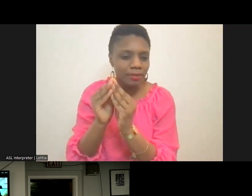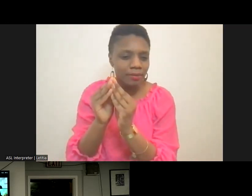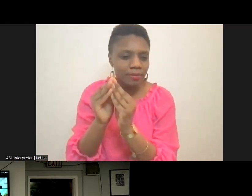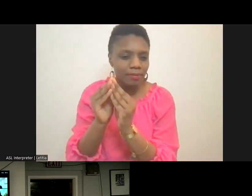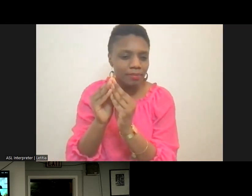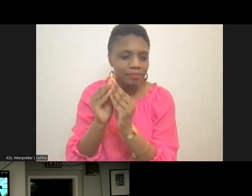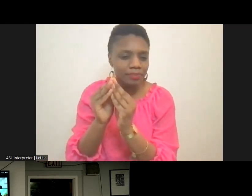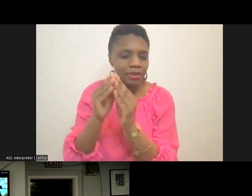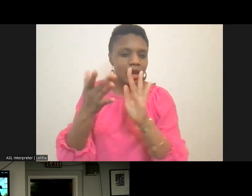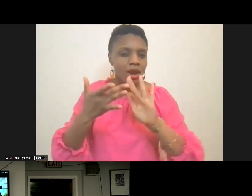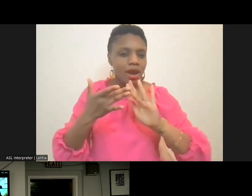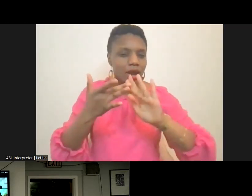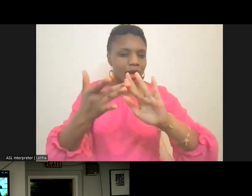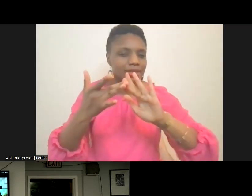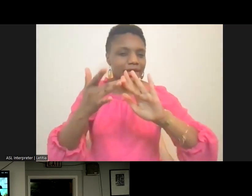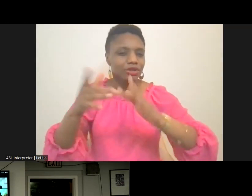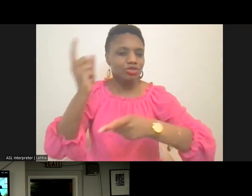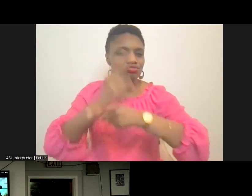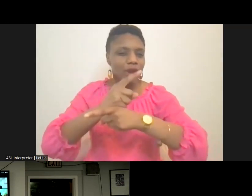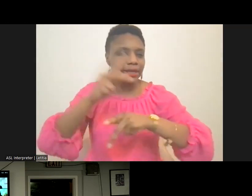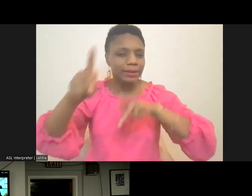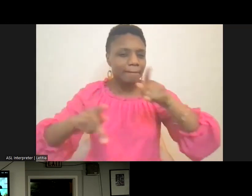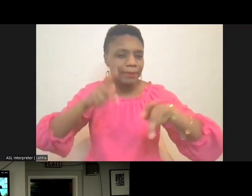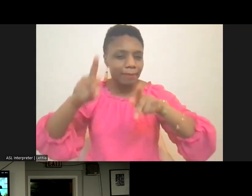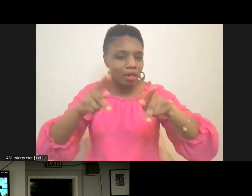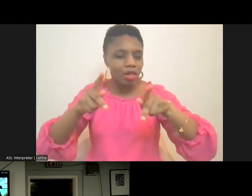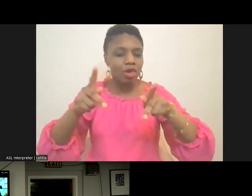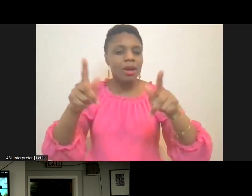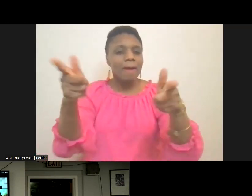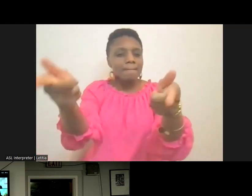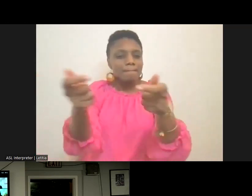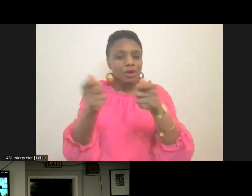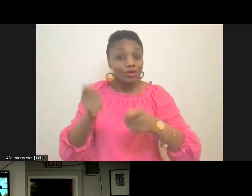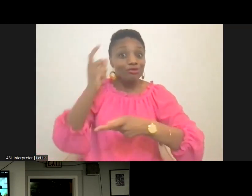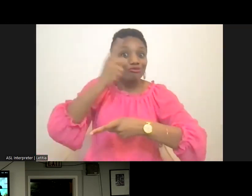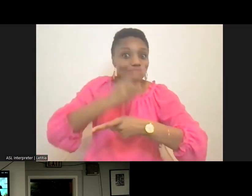right people, getting the right people at the table is harder.